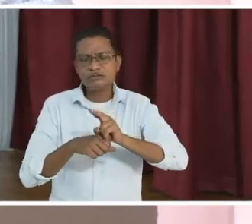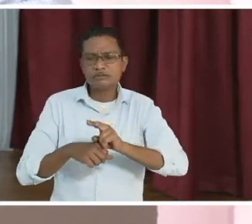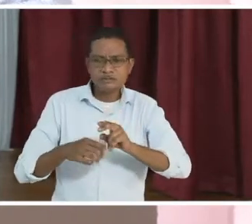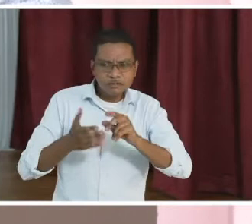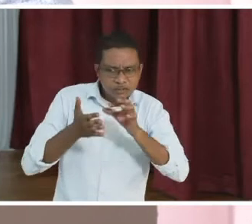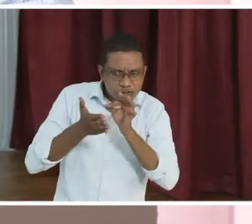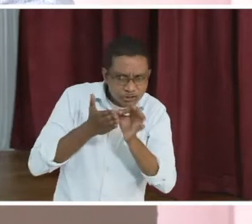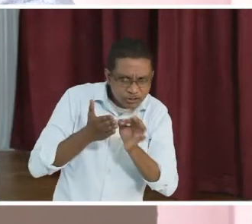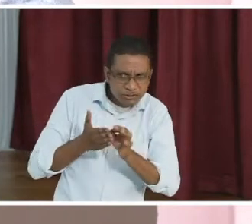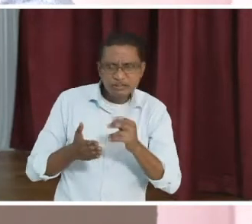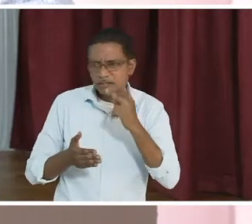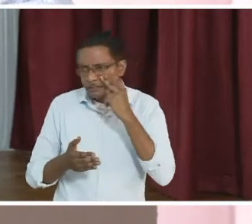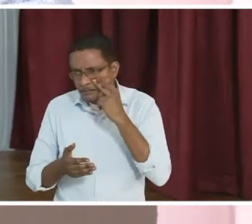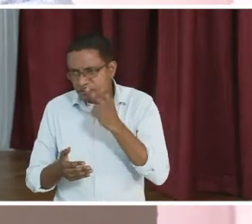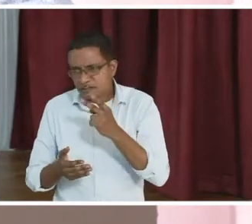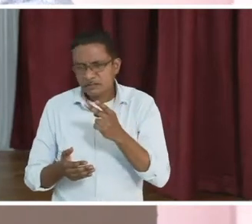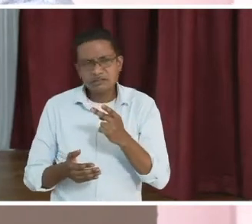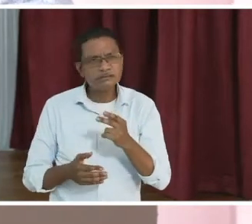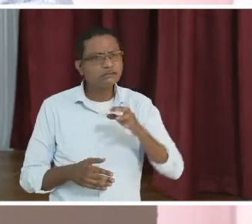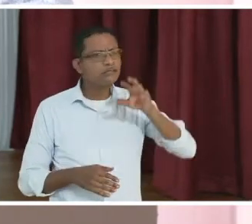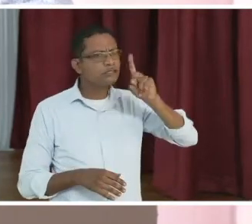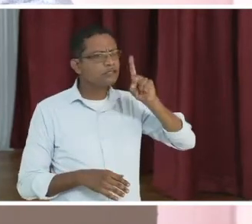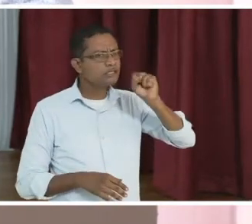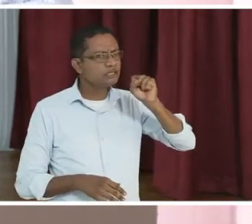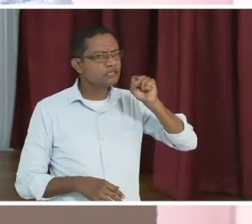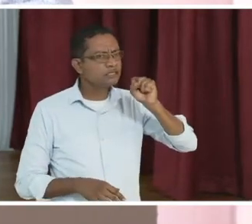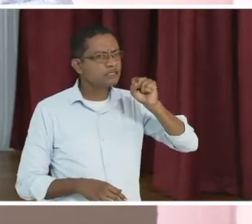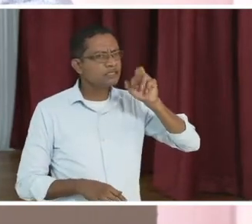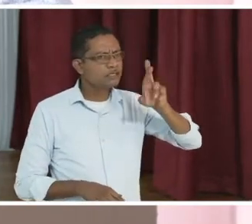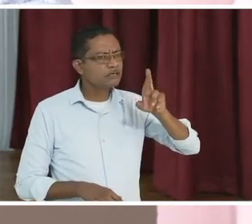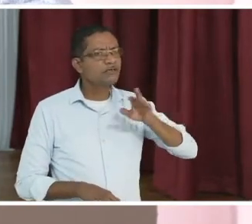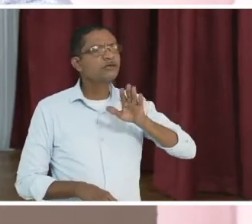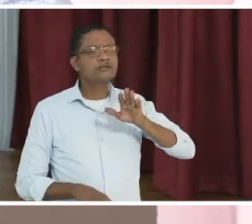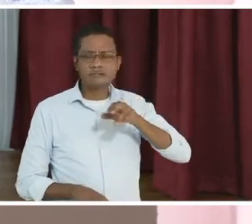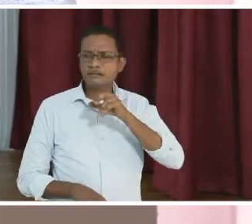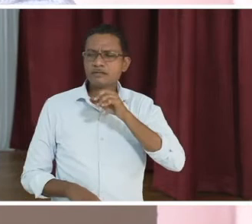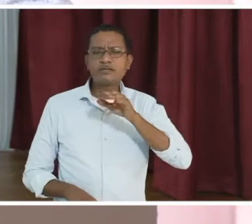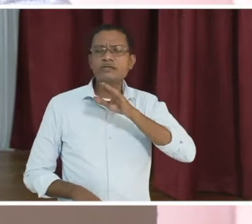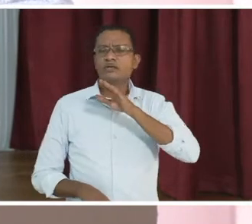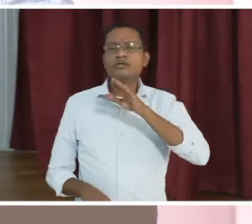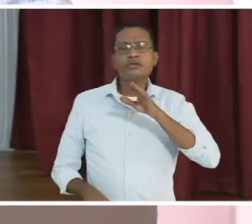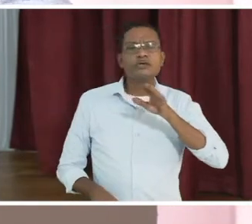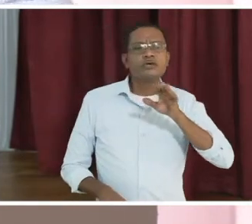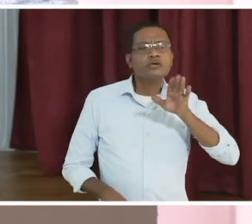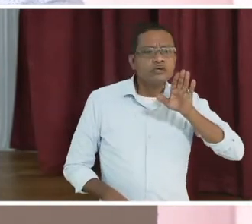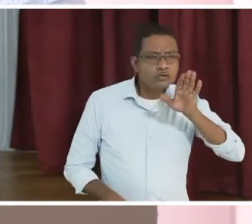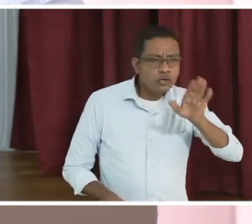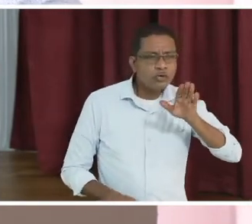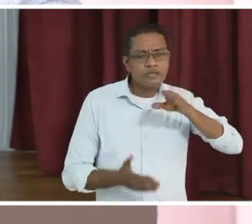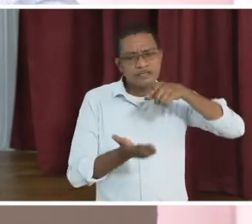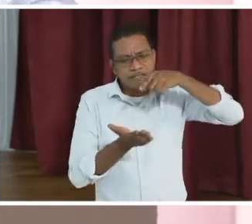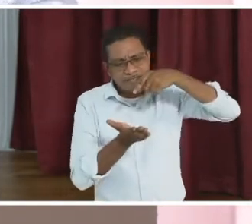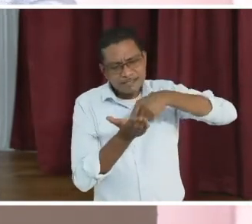can actually borrow. DSR? Yes, your debt service ratio. So, you know, you can't go into too much